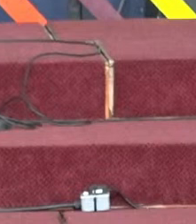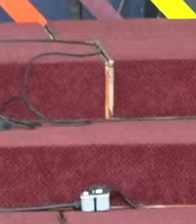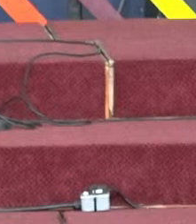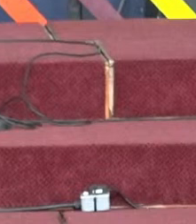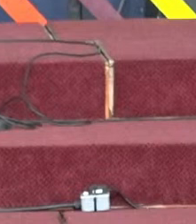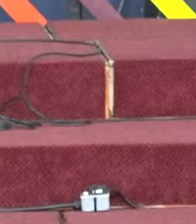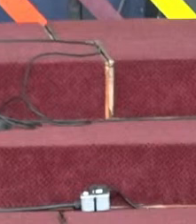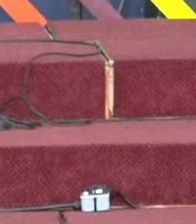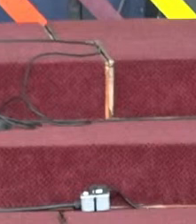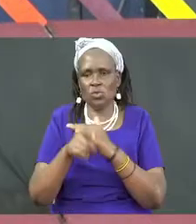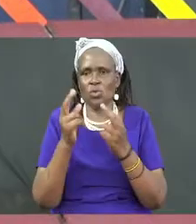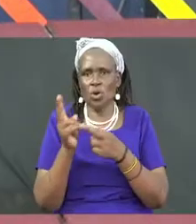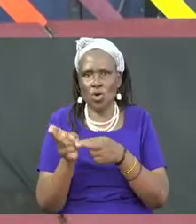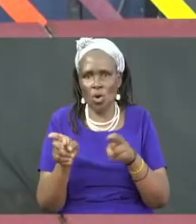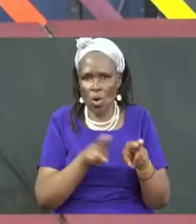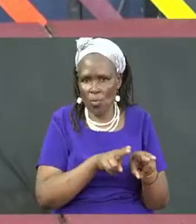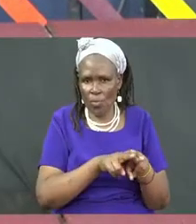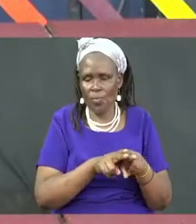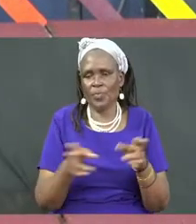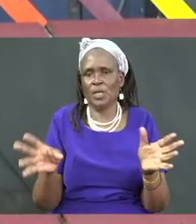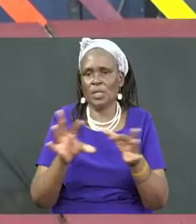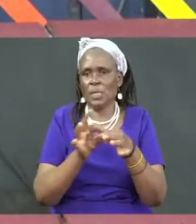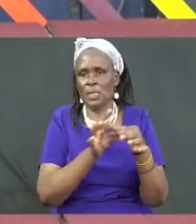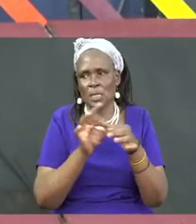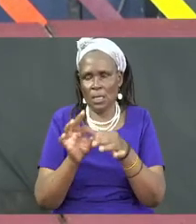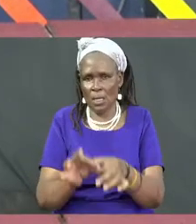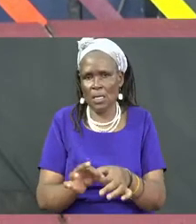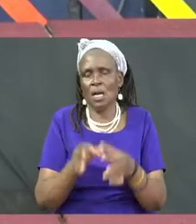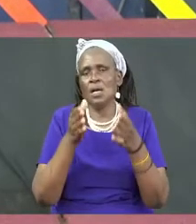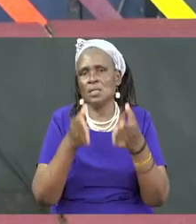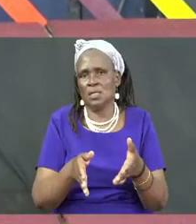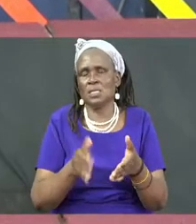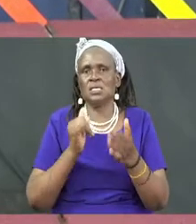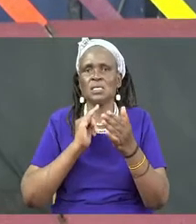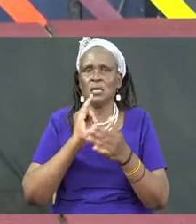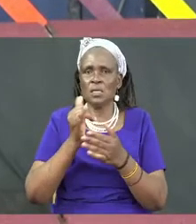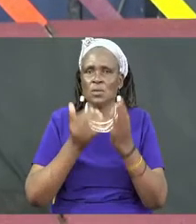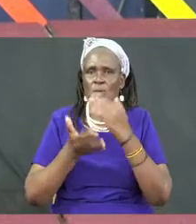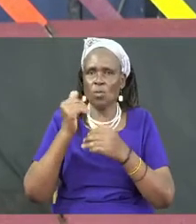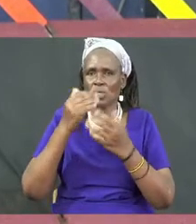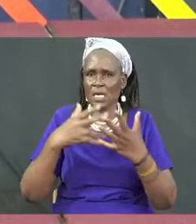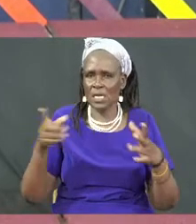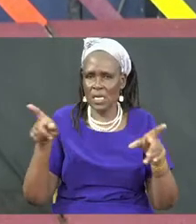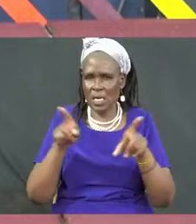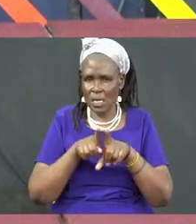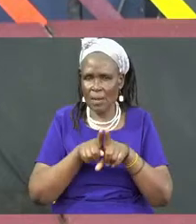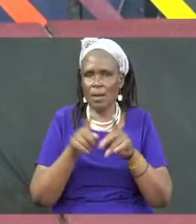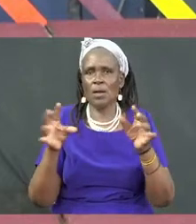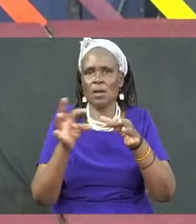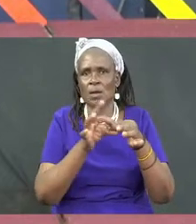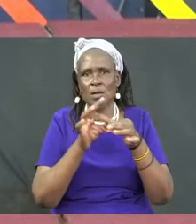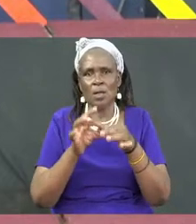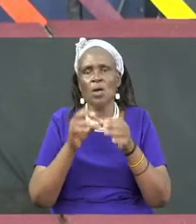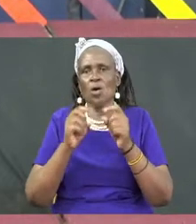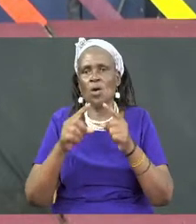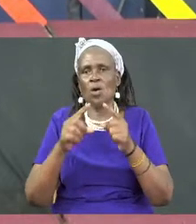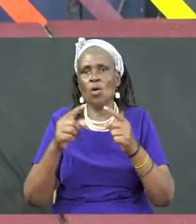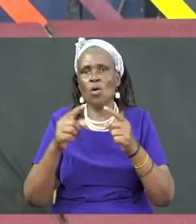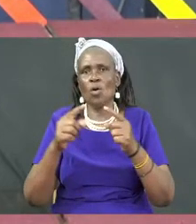of harmonious coexistence. This was nothing but a coexistence of